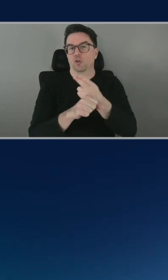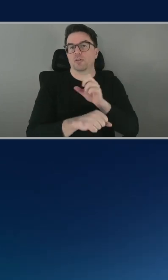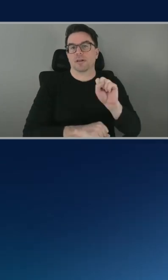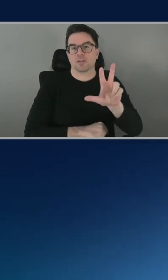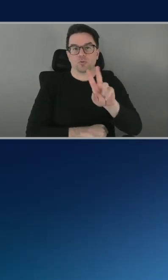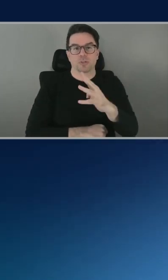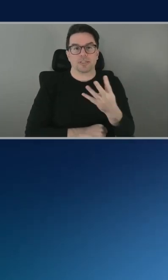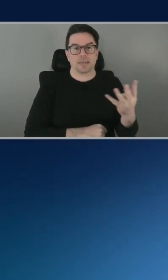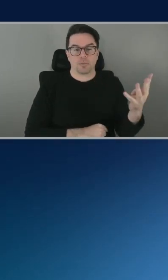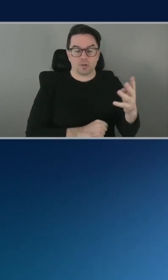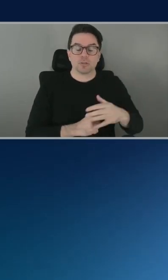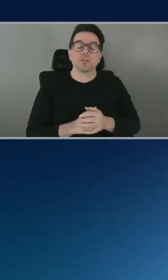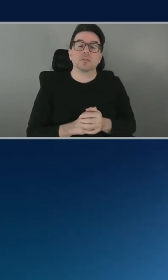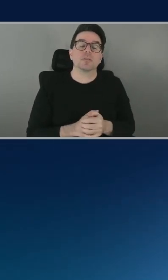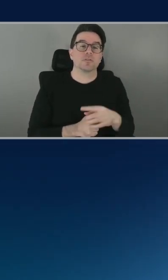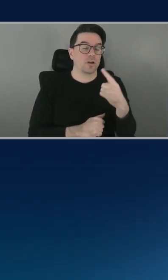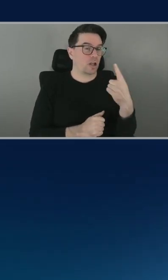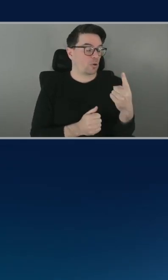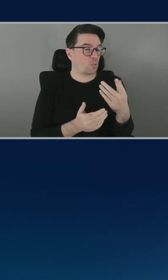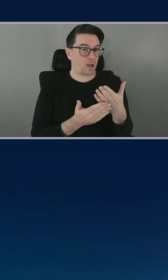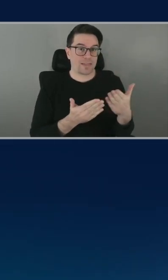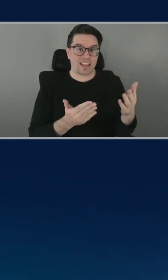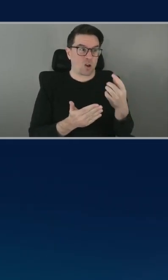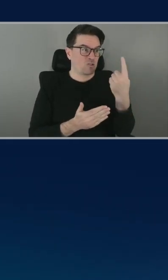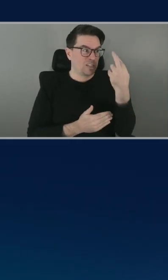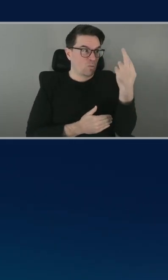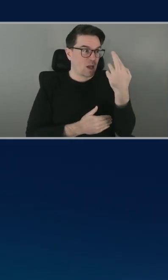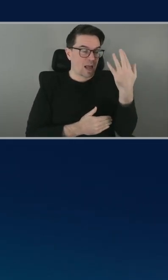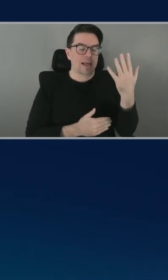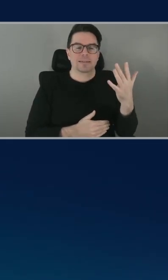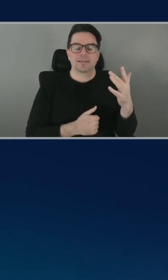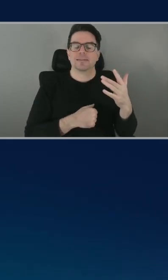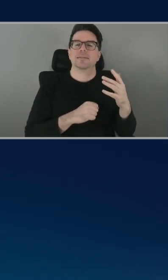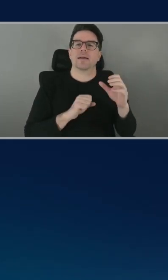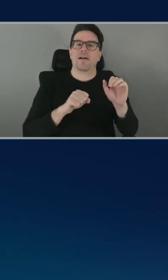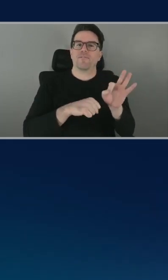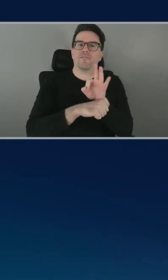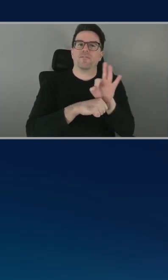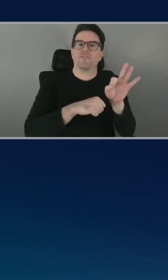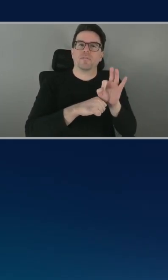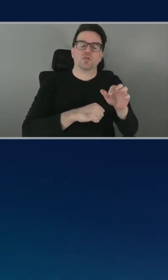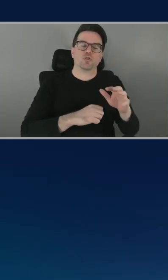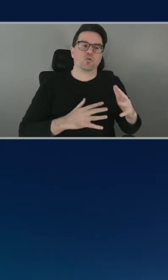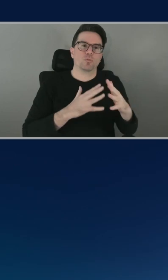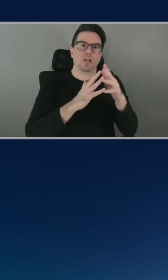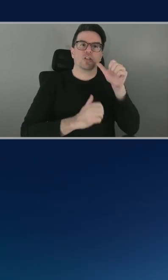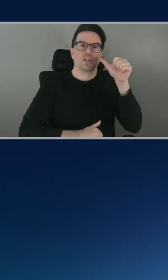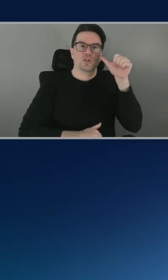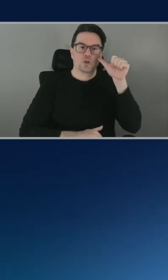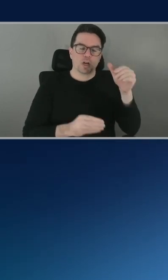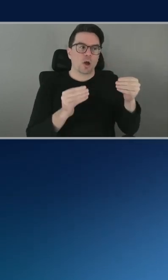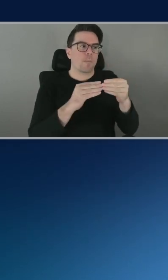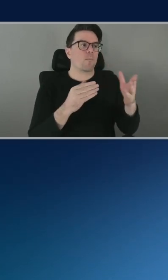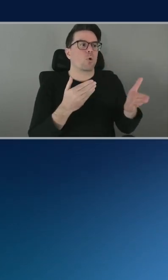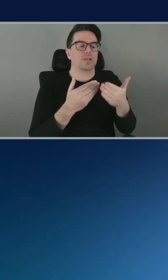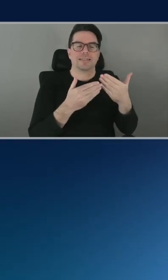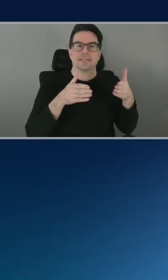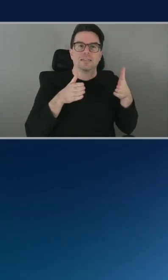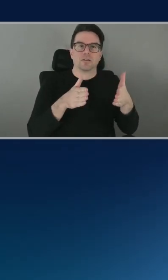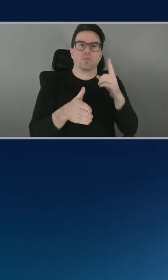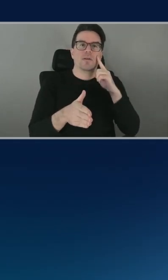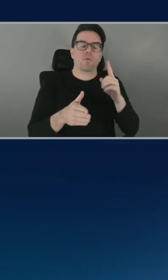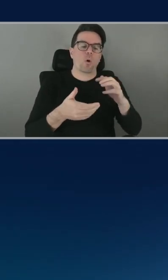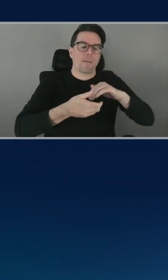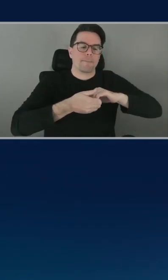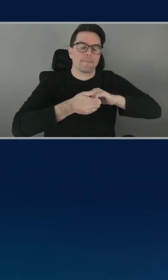that was one of the capabilities that we launched yesterday, which provides a lot easier way for partners to